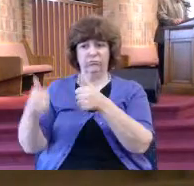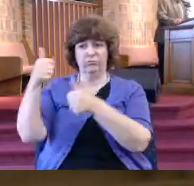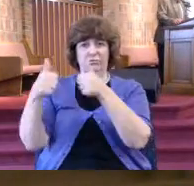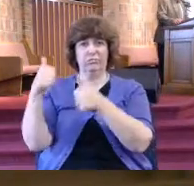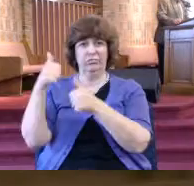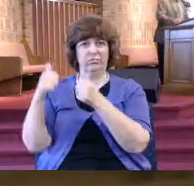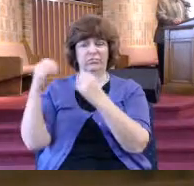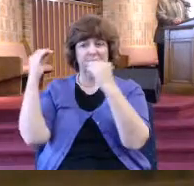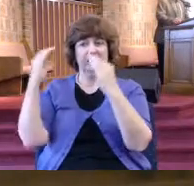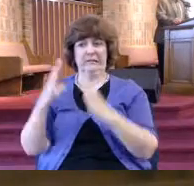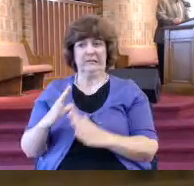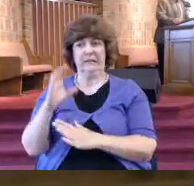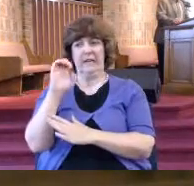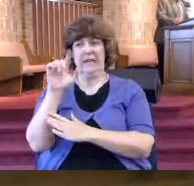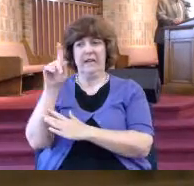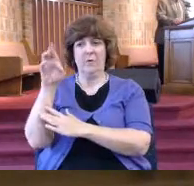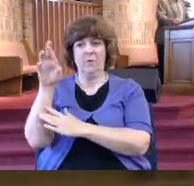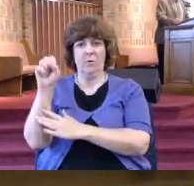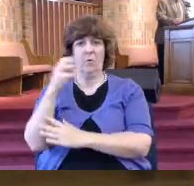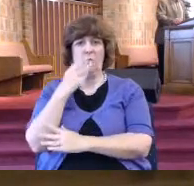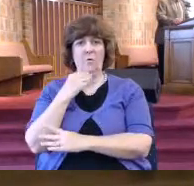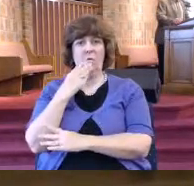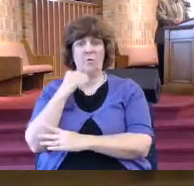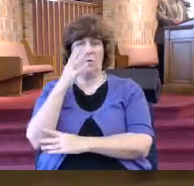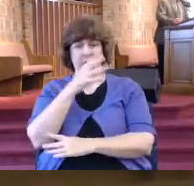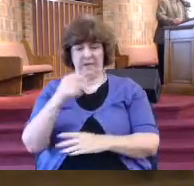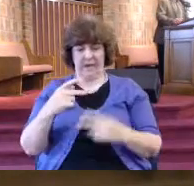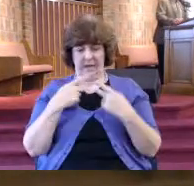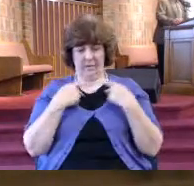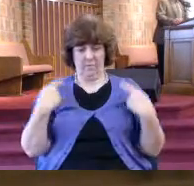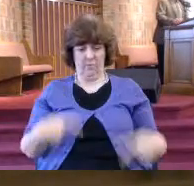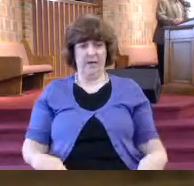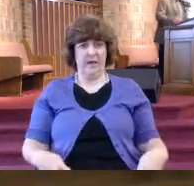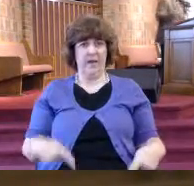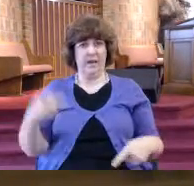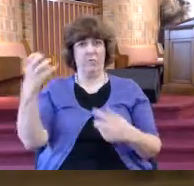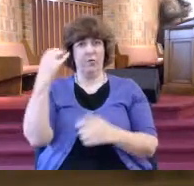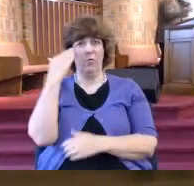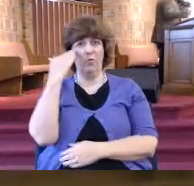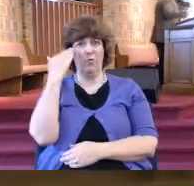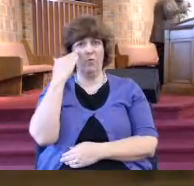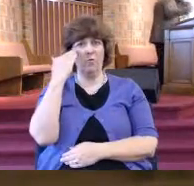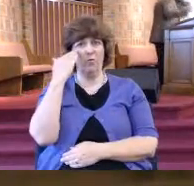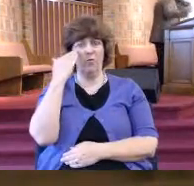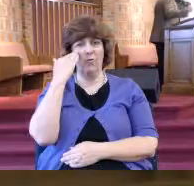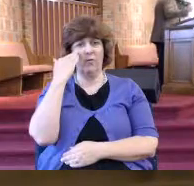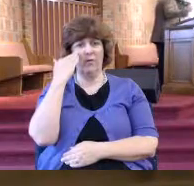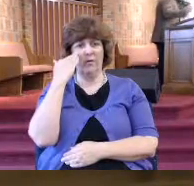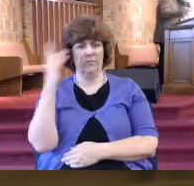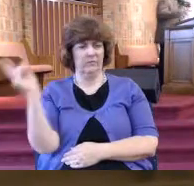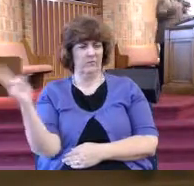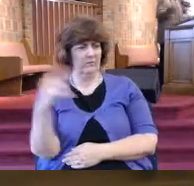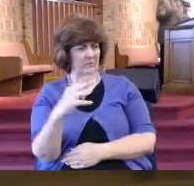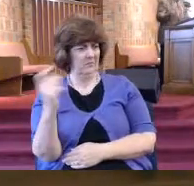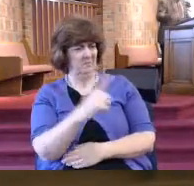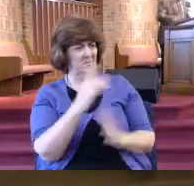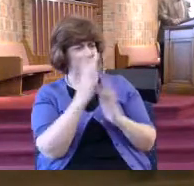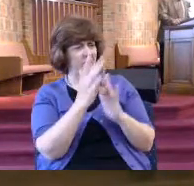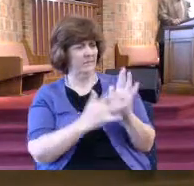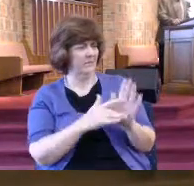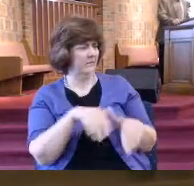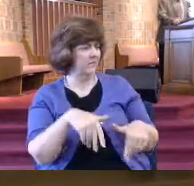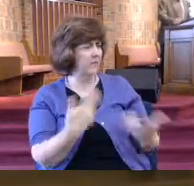Jews, the chief priests, want to know from Jesus is, how is it that you think you should be able to do